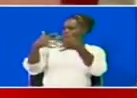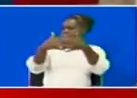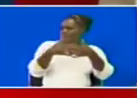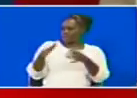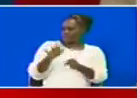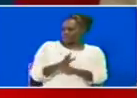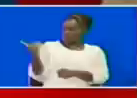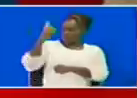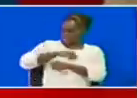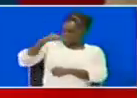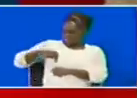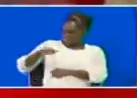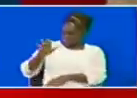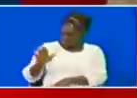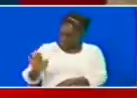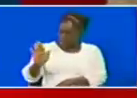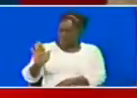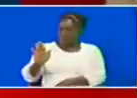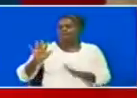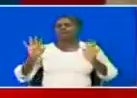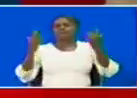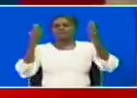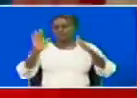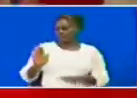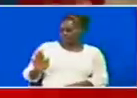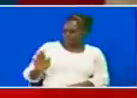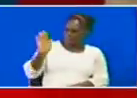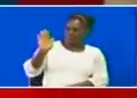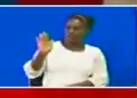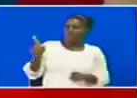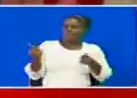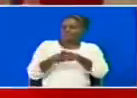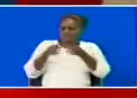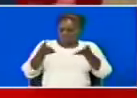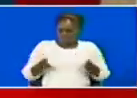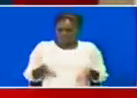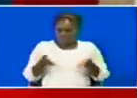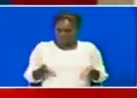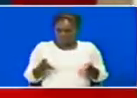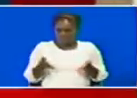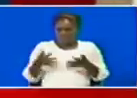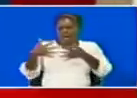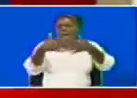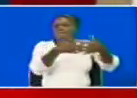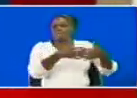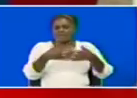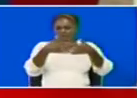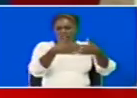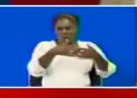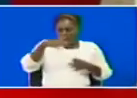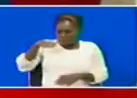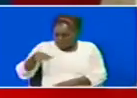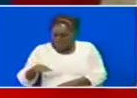this is your day this is your celebration and this the United States of America